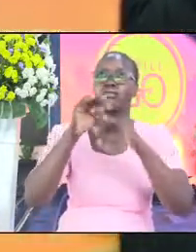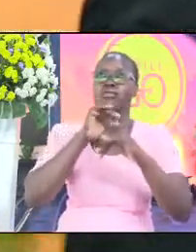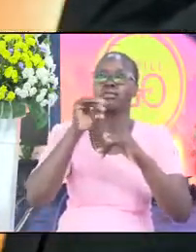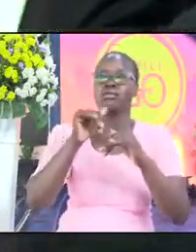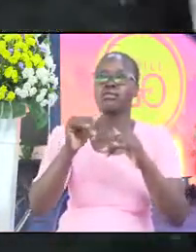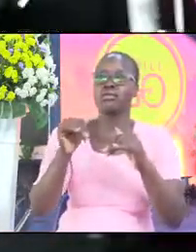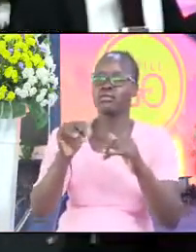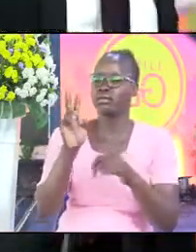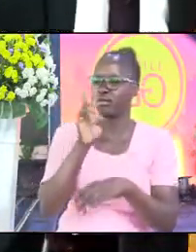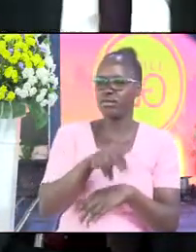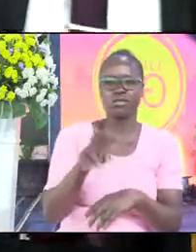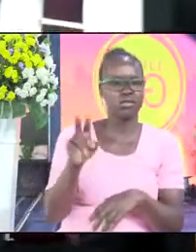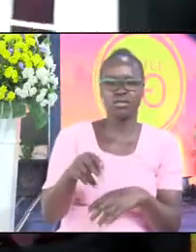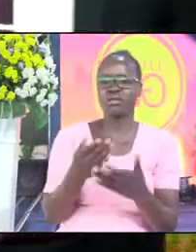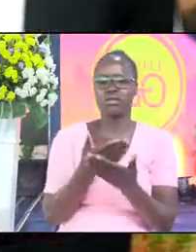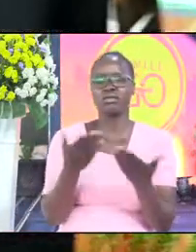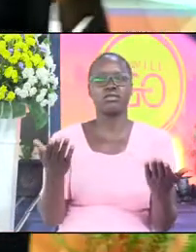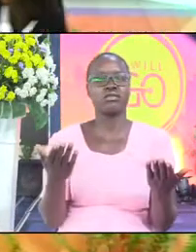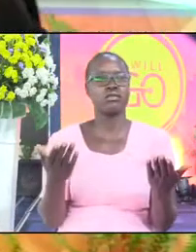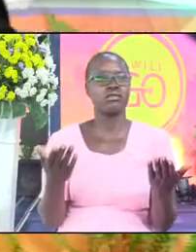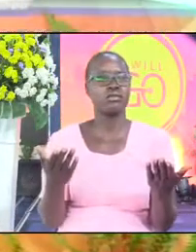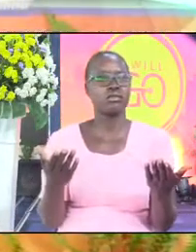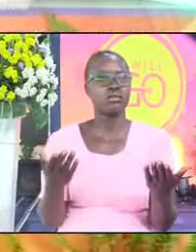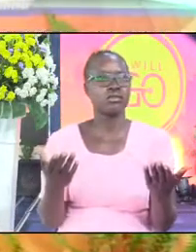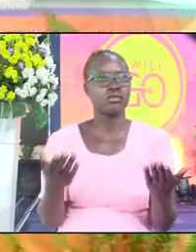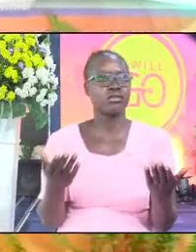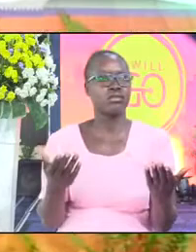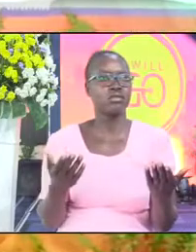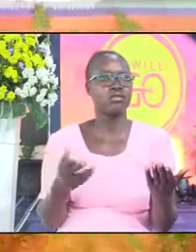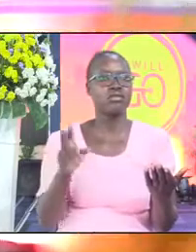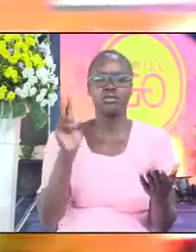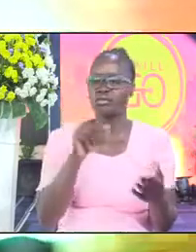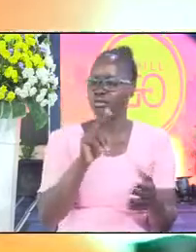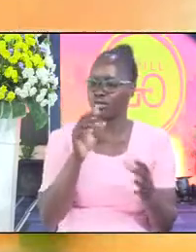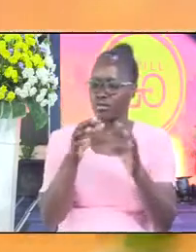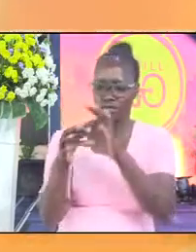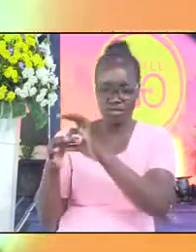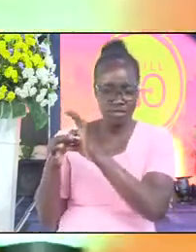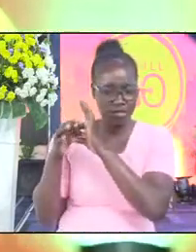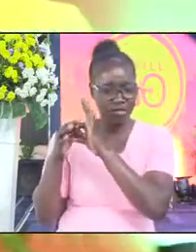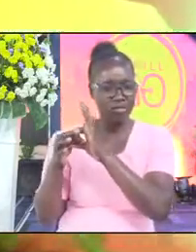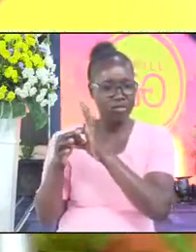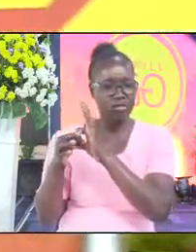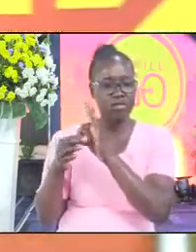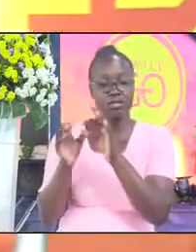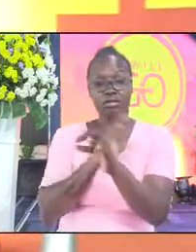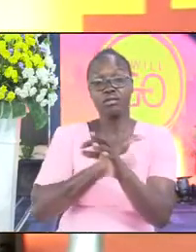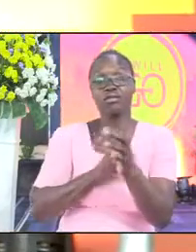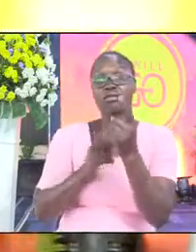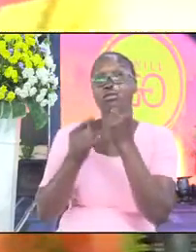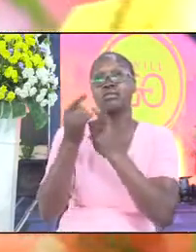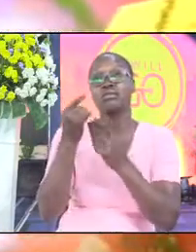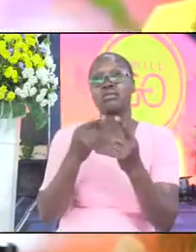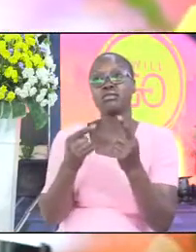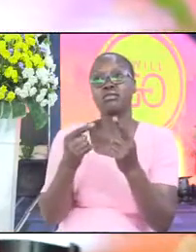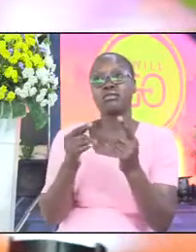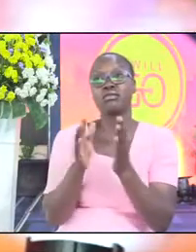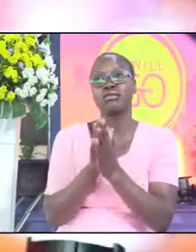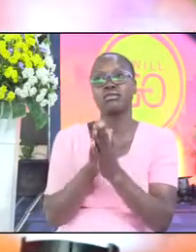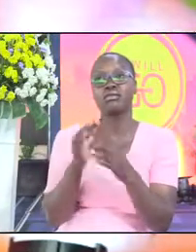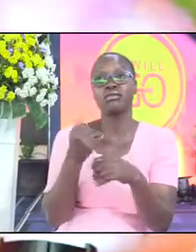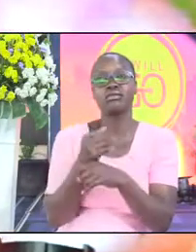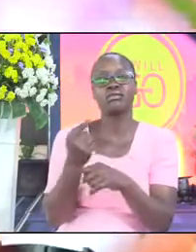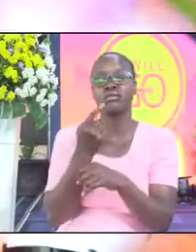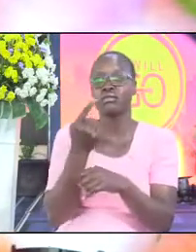no prejudice. Come on, church! No culture! Christ came and made